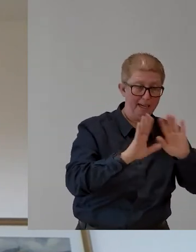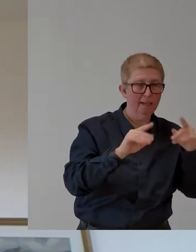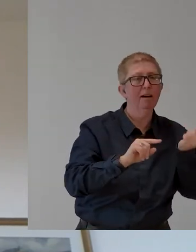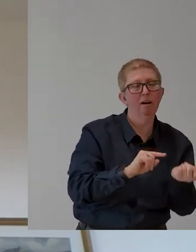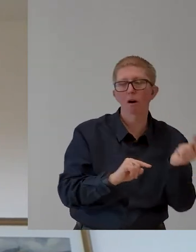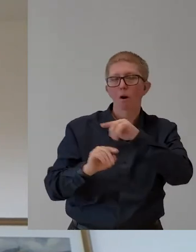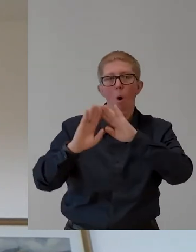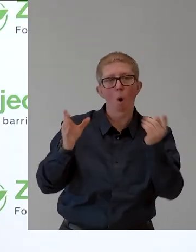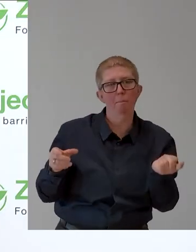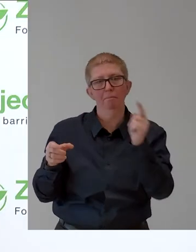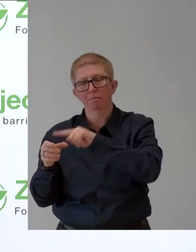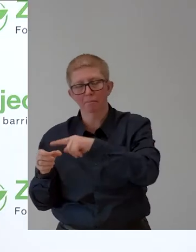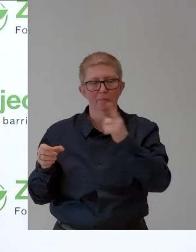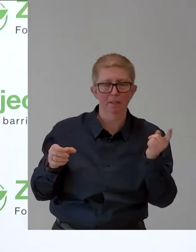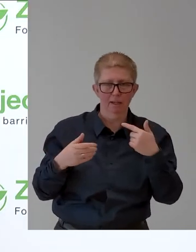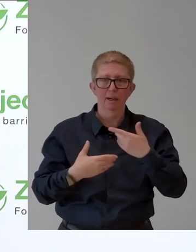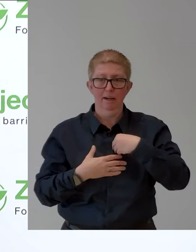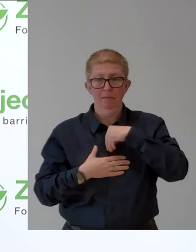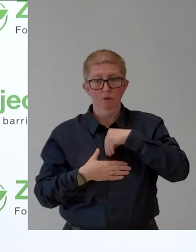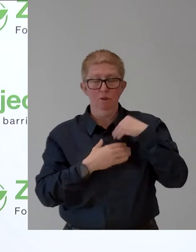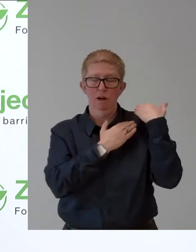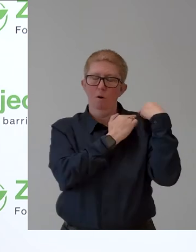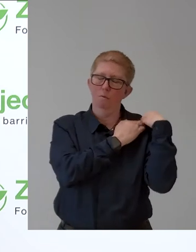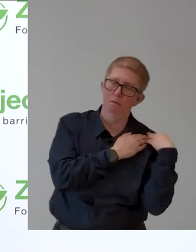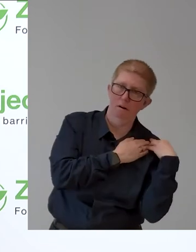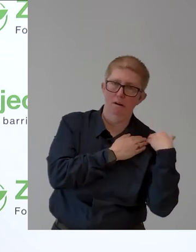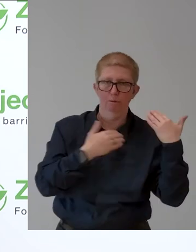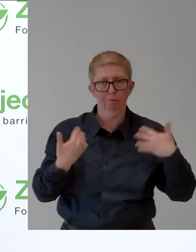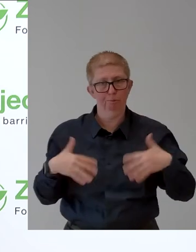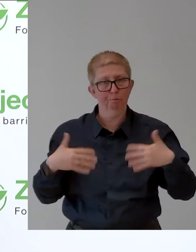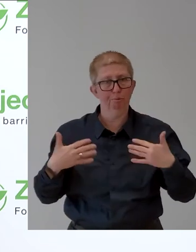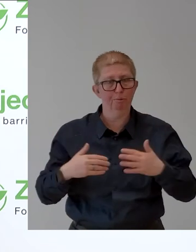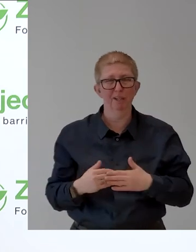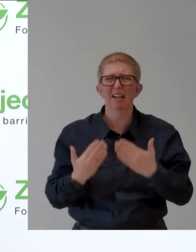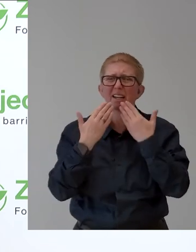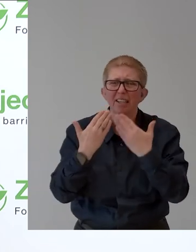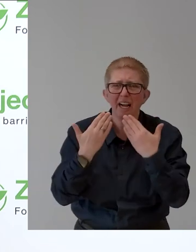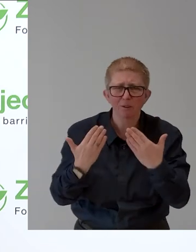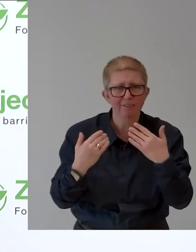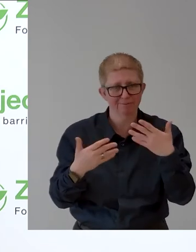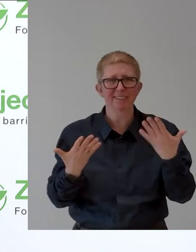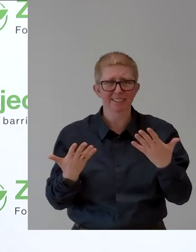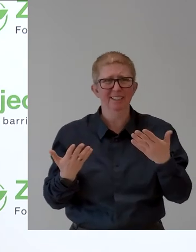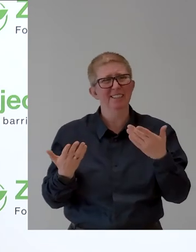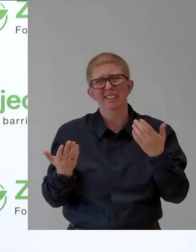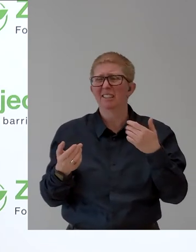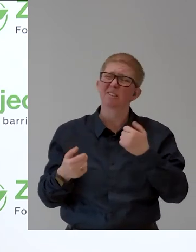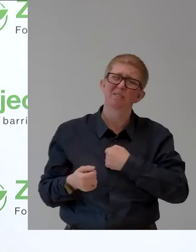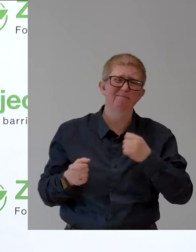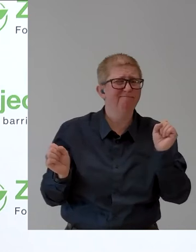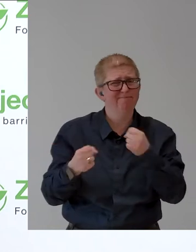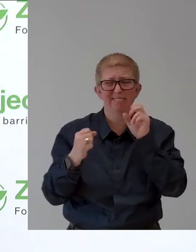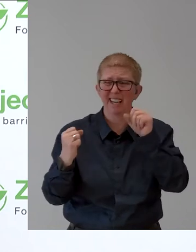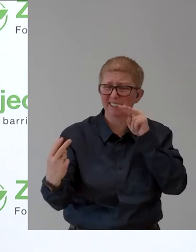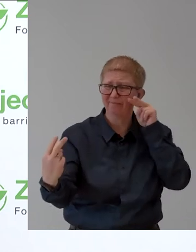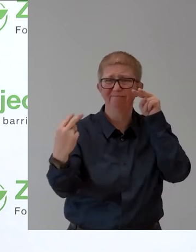families. Thank you so much. It was a pleasure to having with us this morning. It's a pity we cannot see each other this year. But we